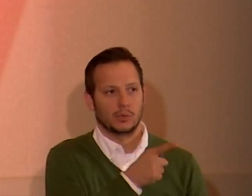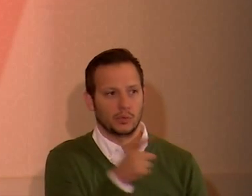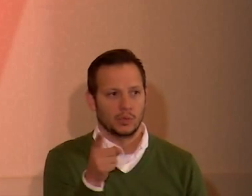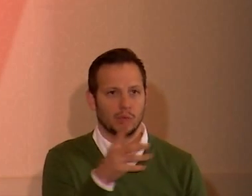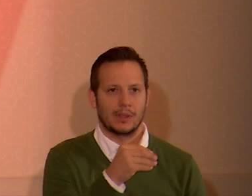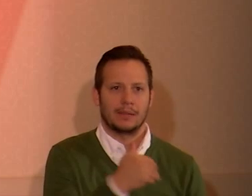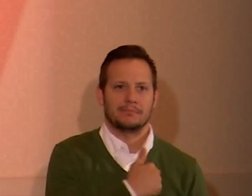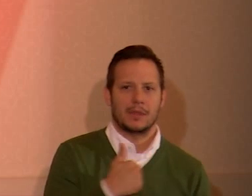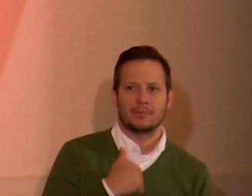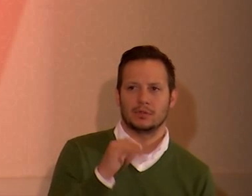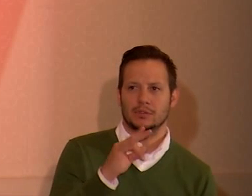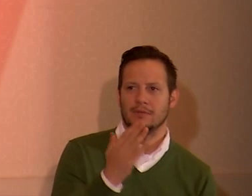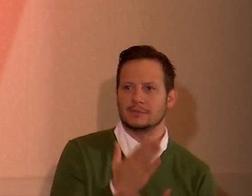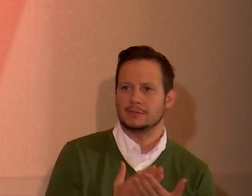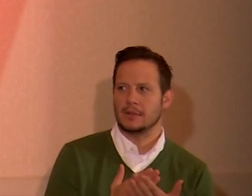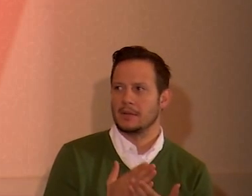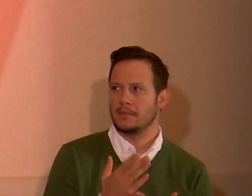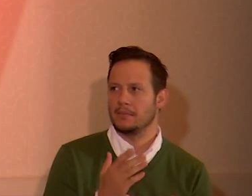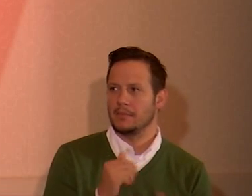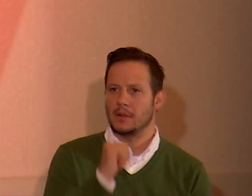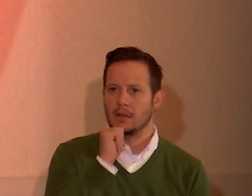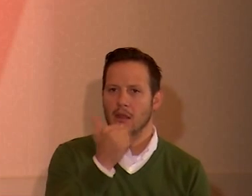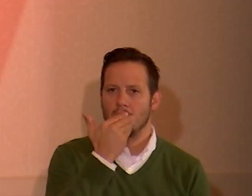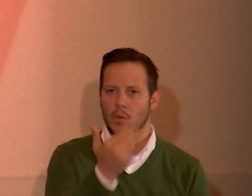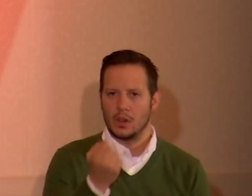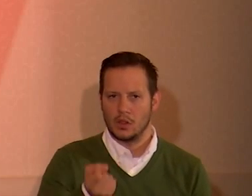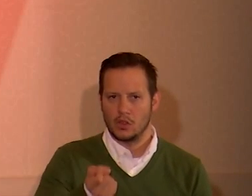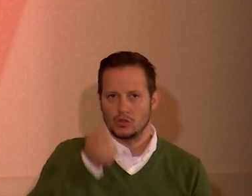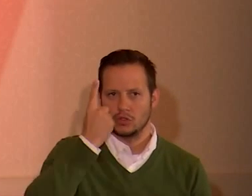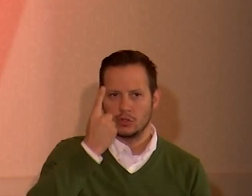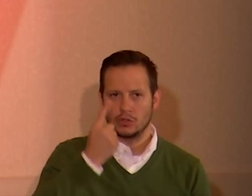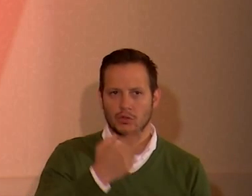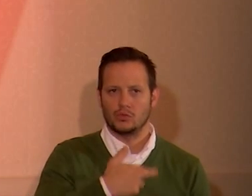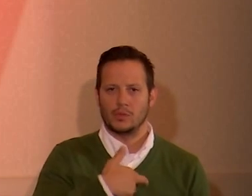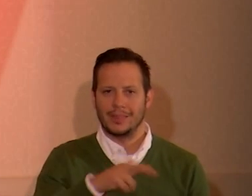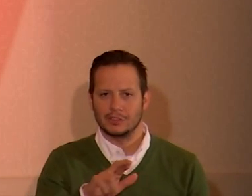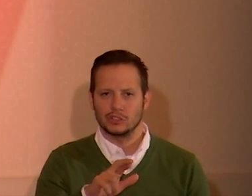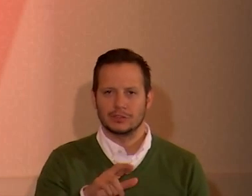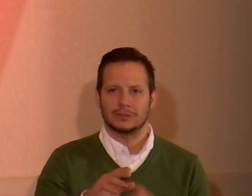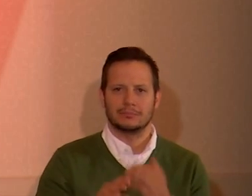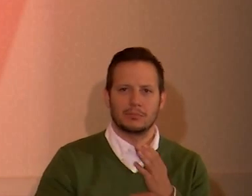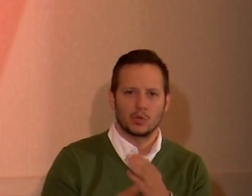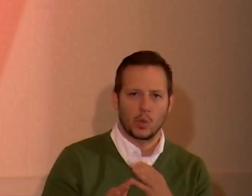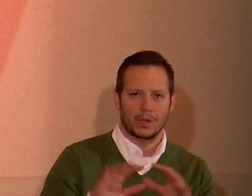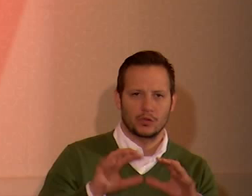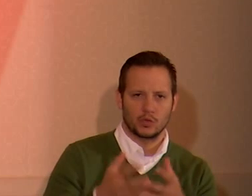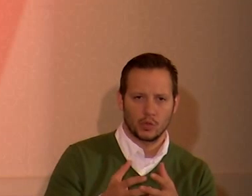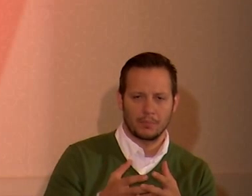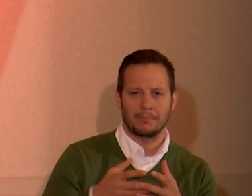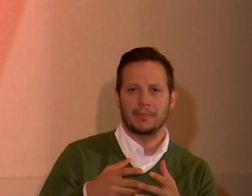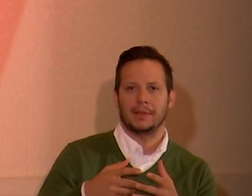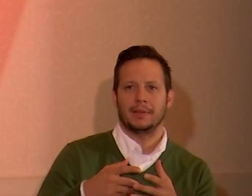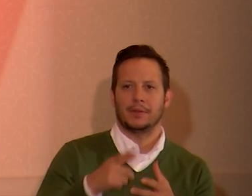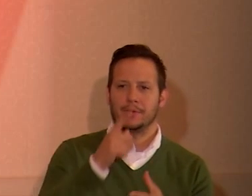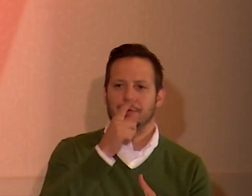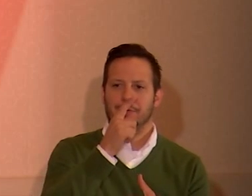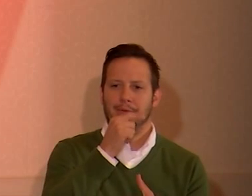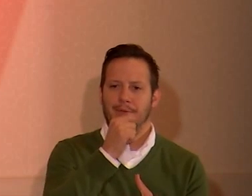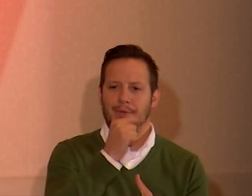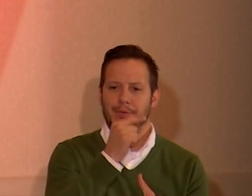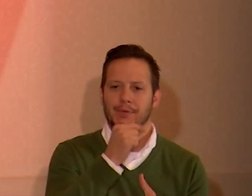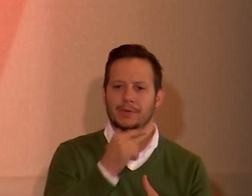some less than well understood minority religious groups that ever have reason to find